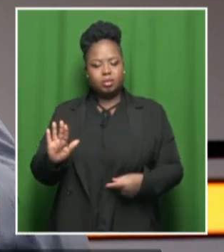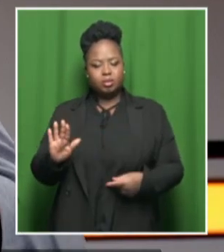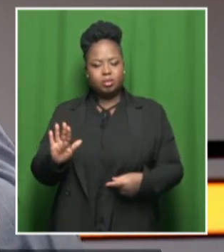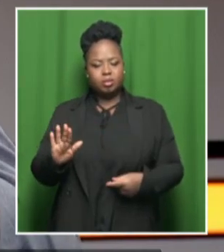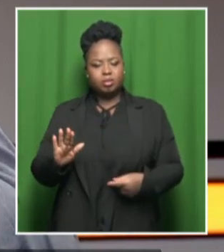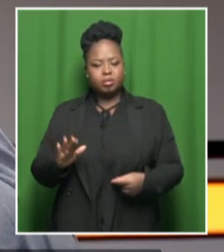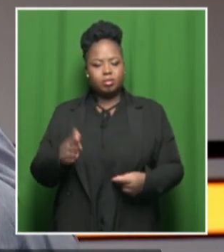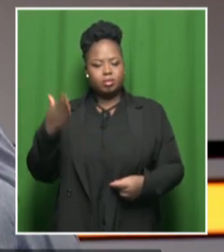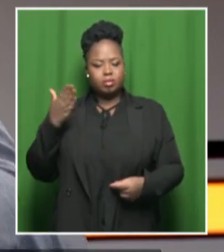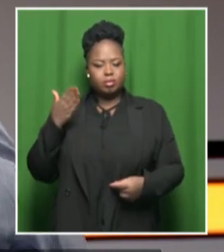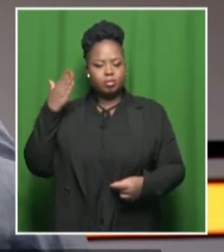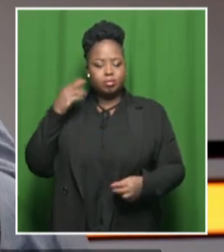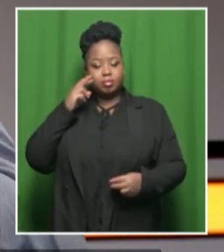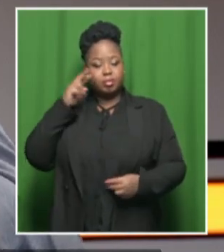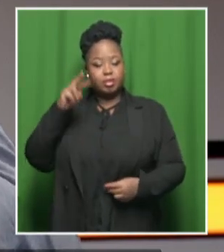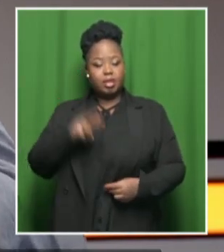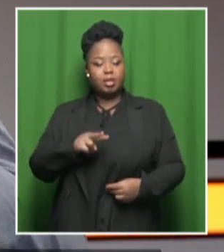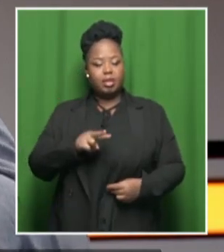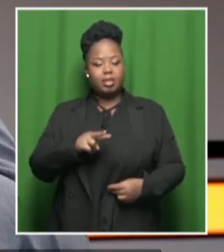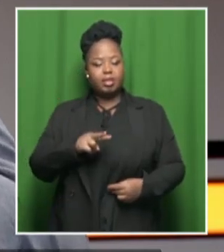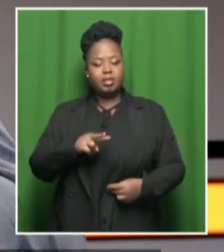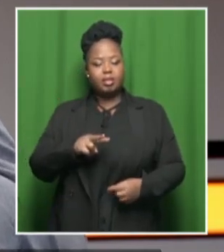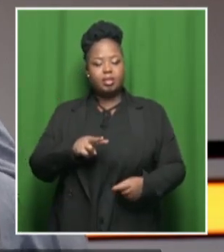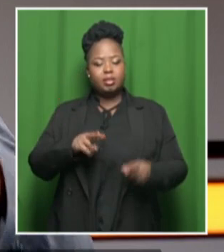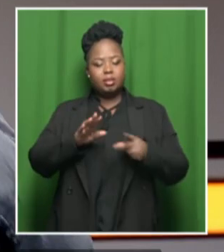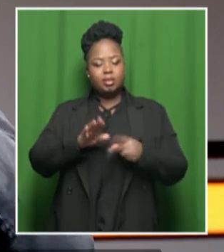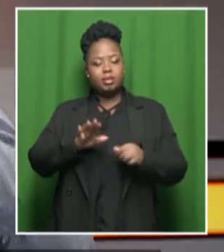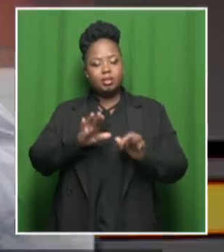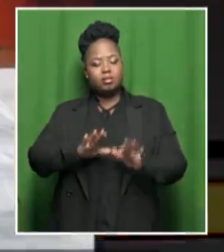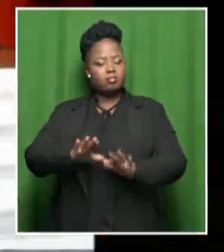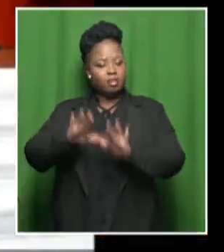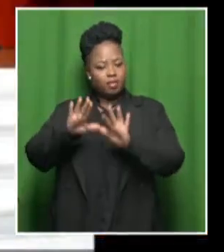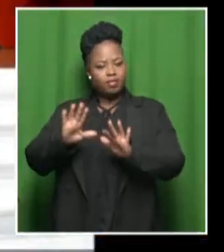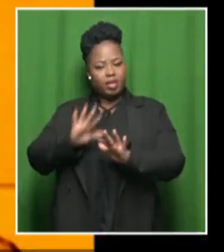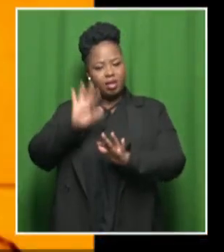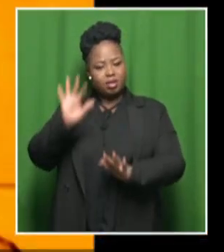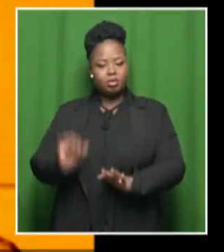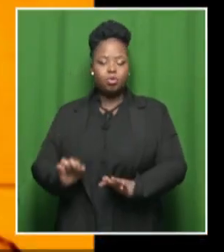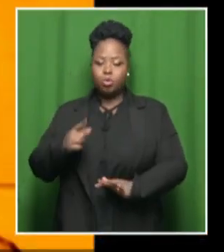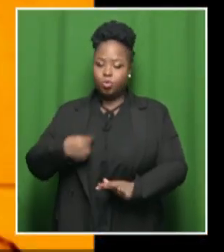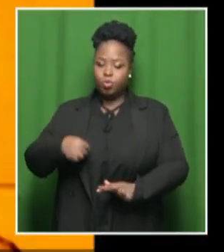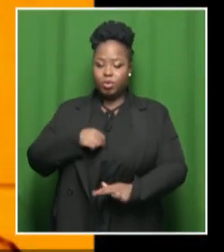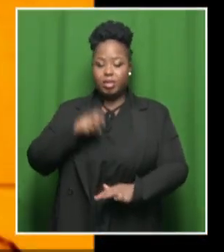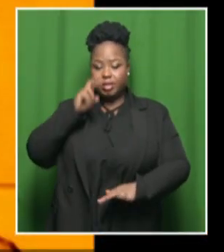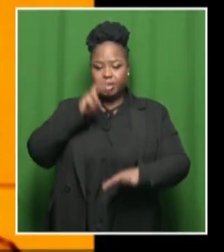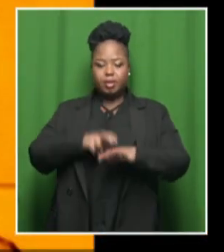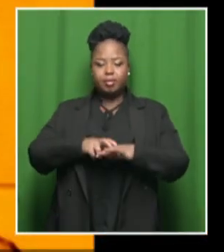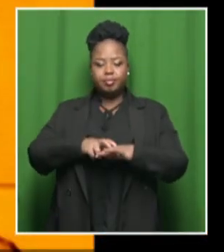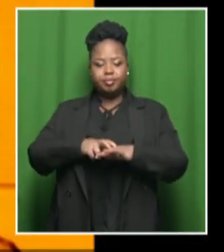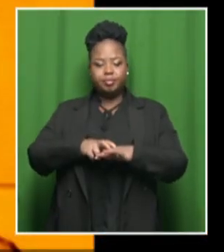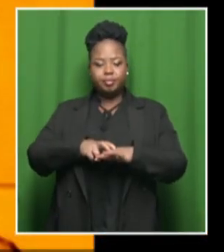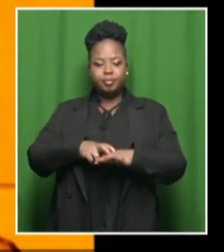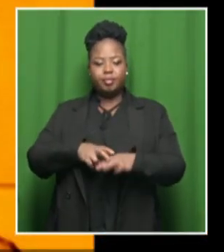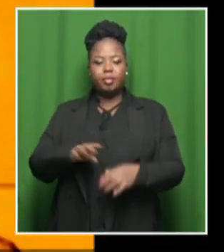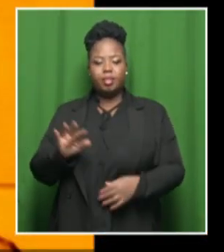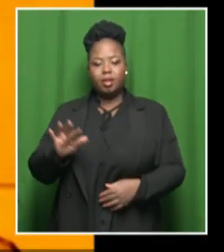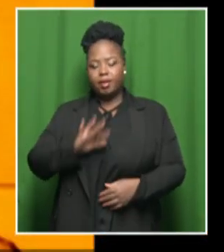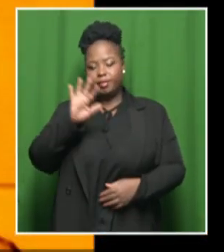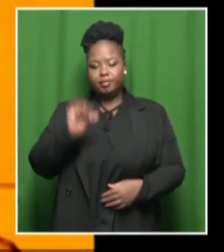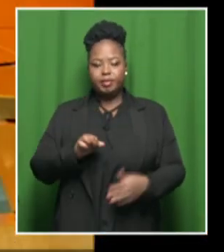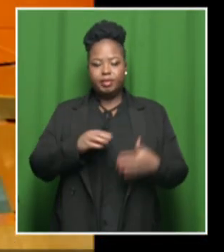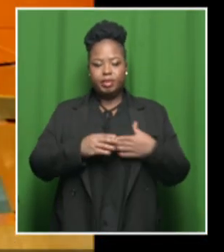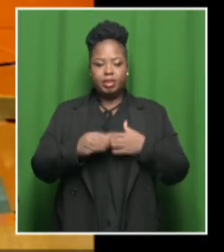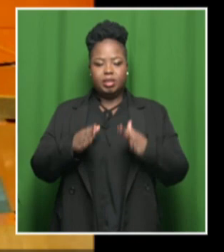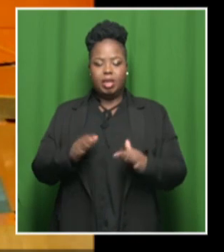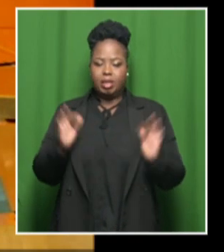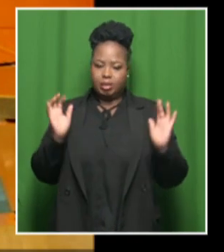the perspective of the continent, what is important, there is a need today for African leaders to come